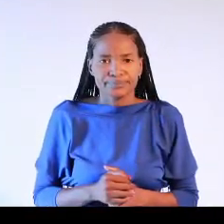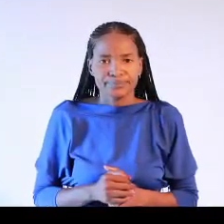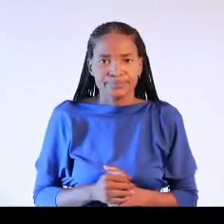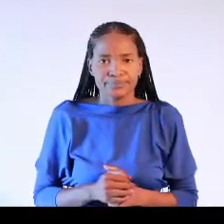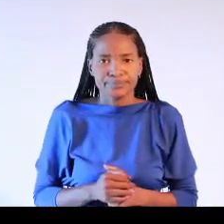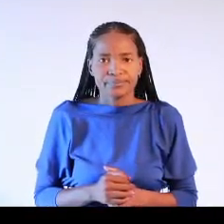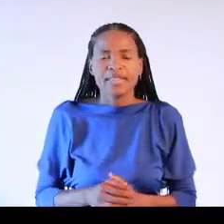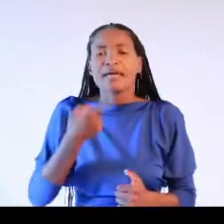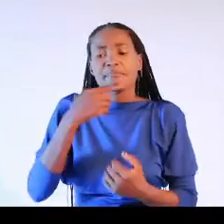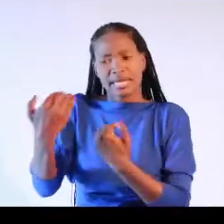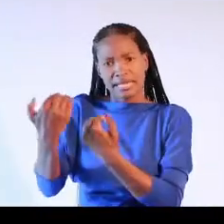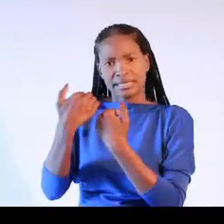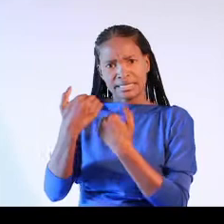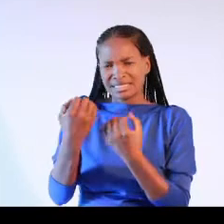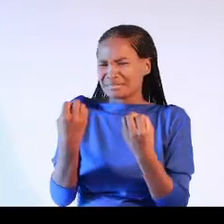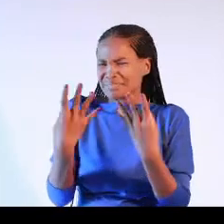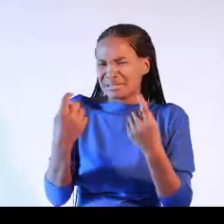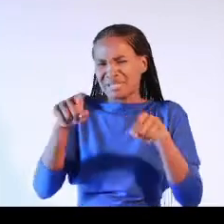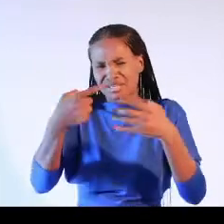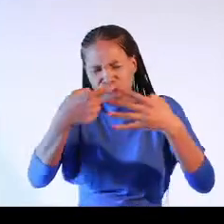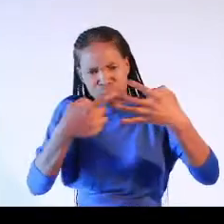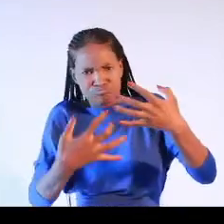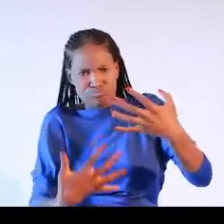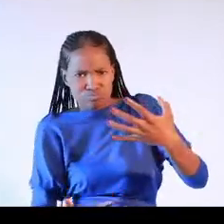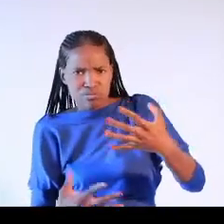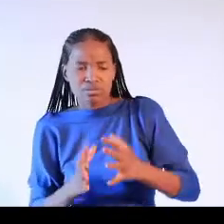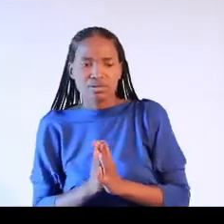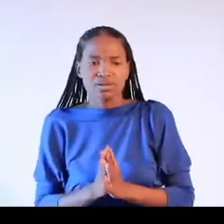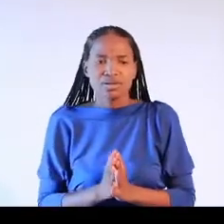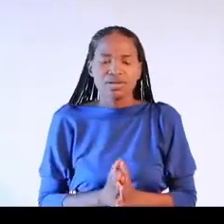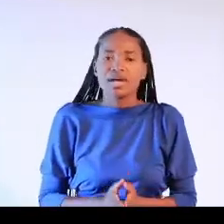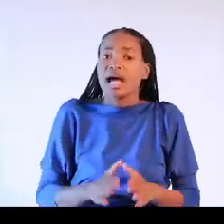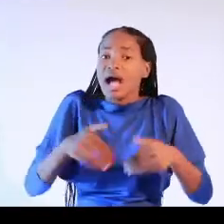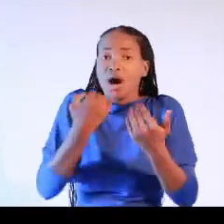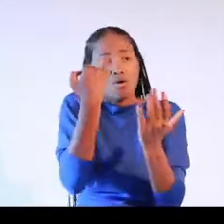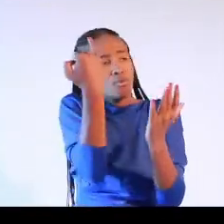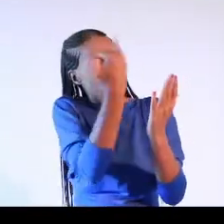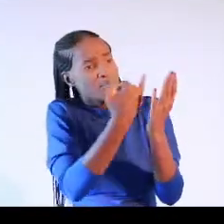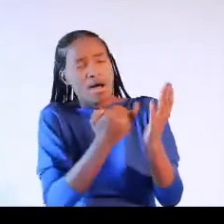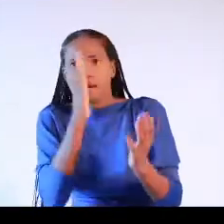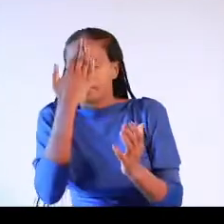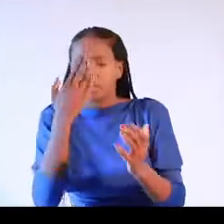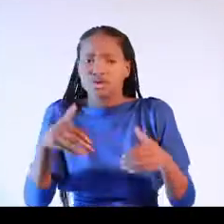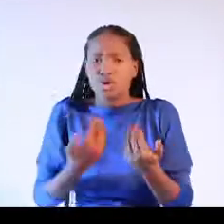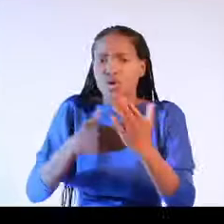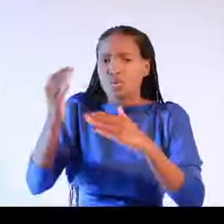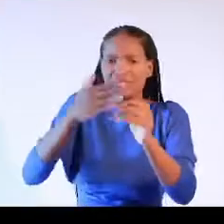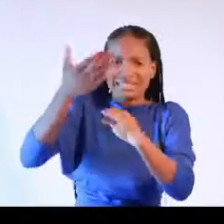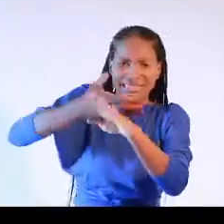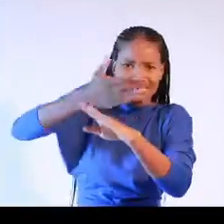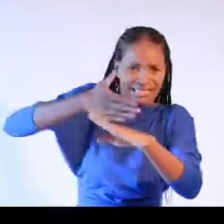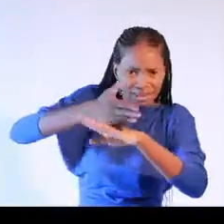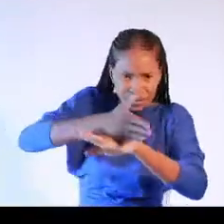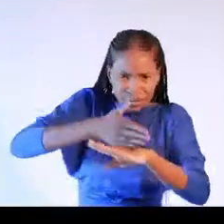He teaches us so many things, not only how to draw a picture or to build sculptures,